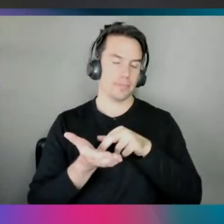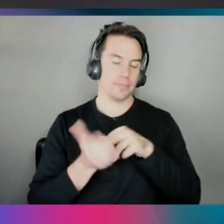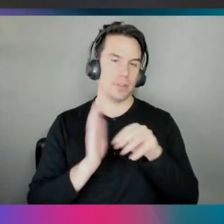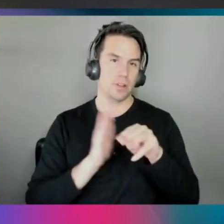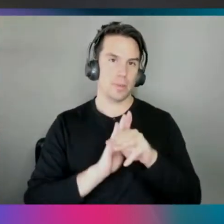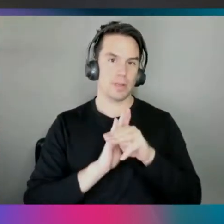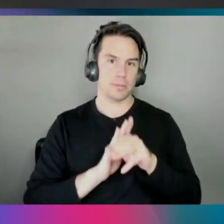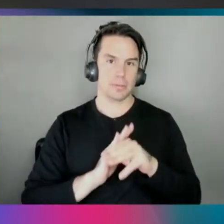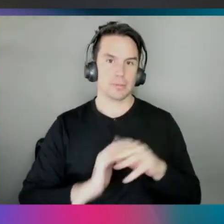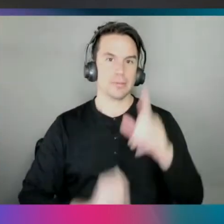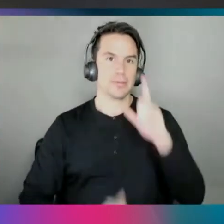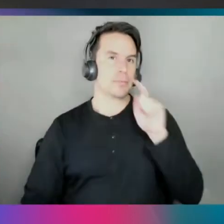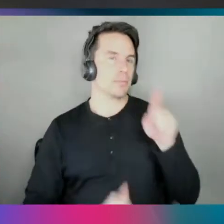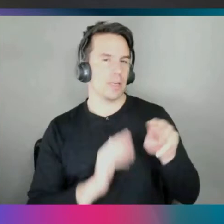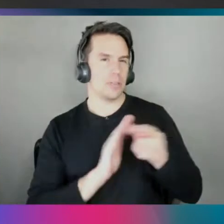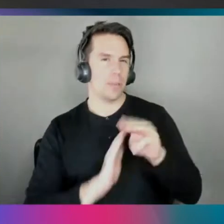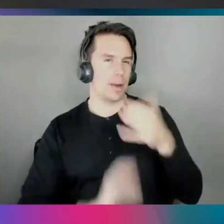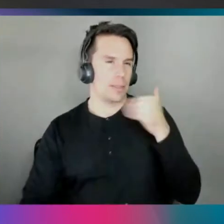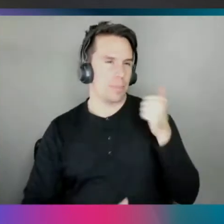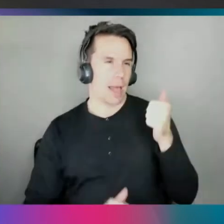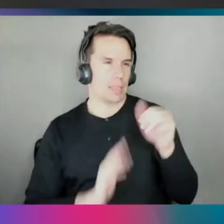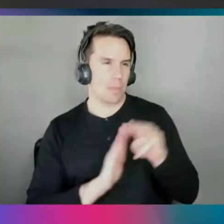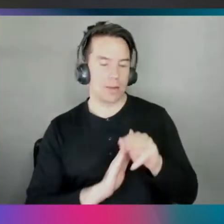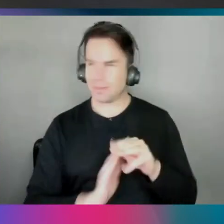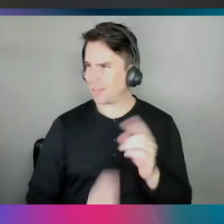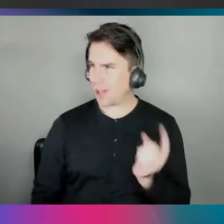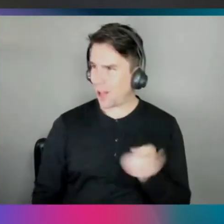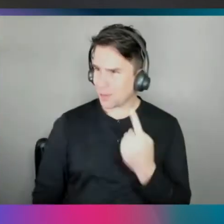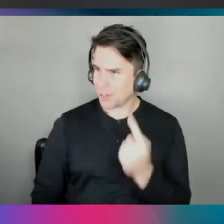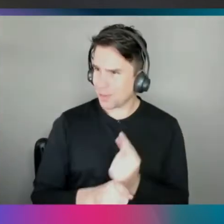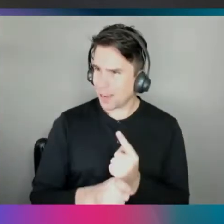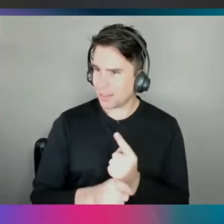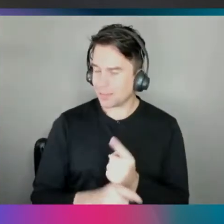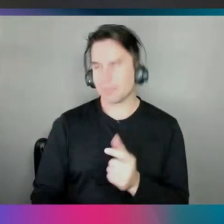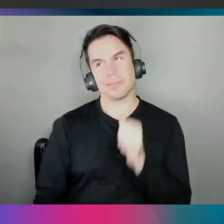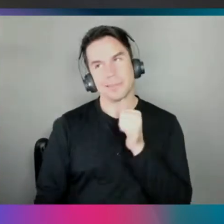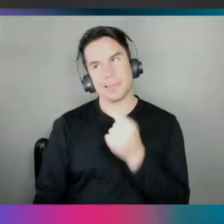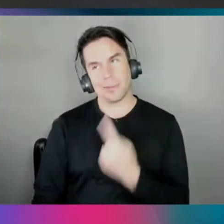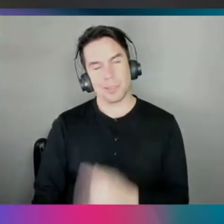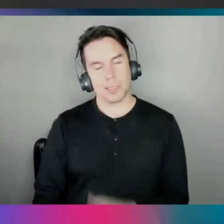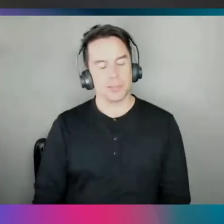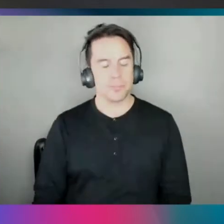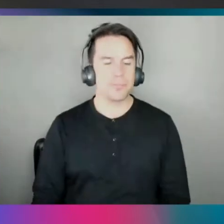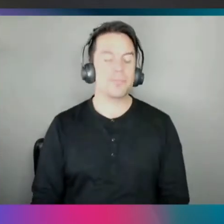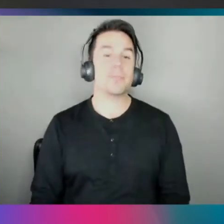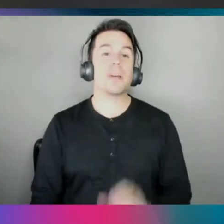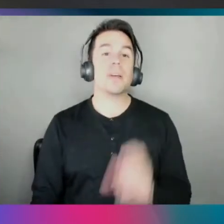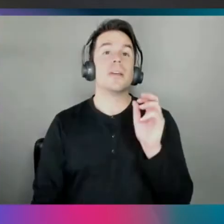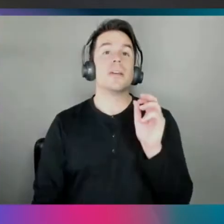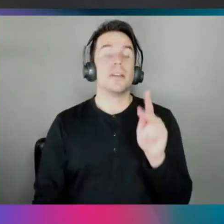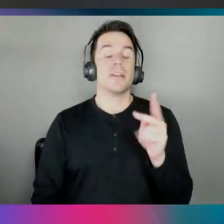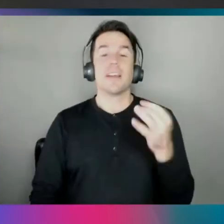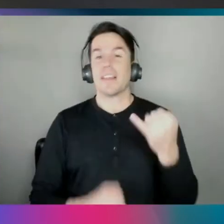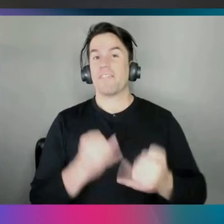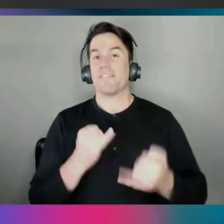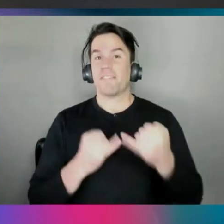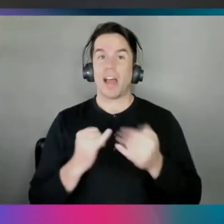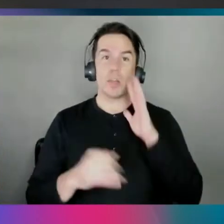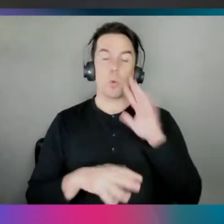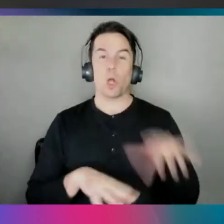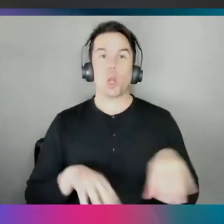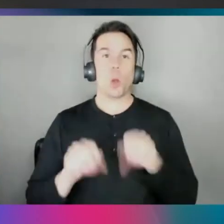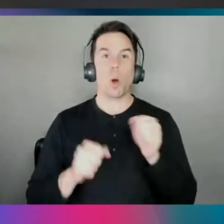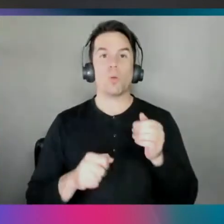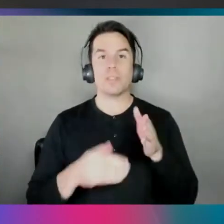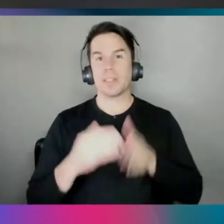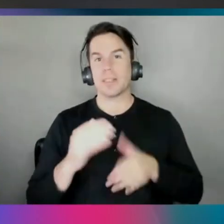model. In always, right? Well, not always. And then finally, we're going to host that endpoint so we can get some predictions. So now we